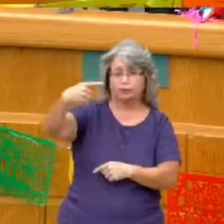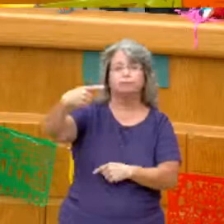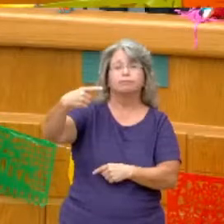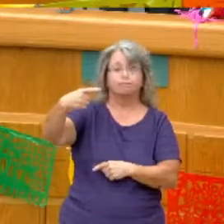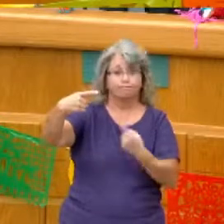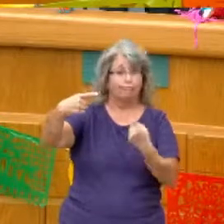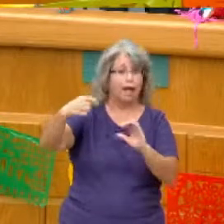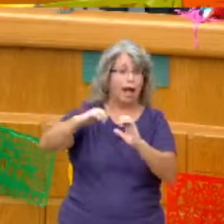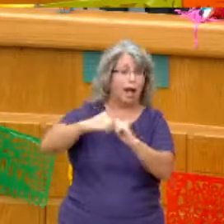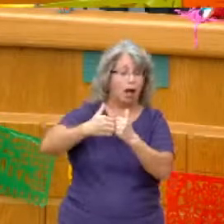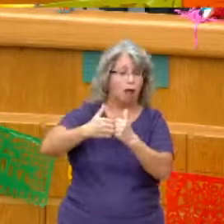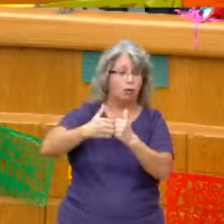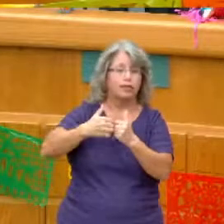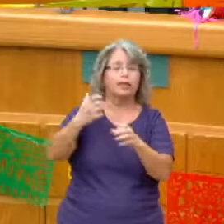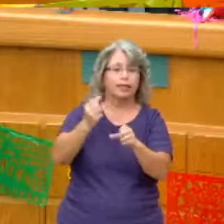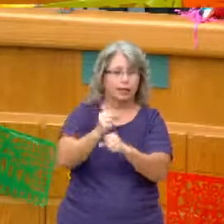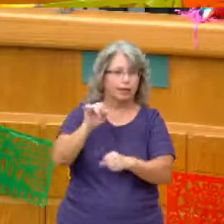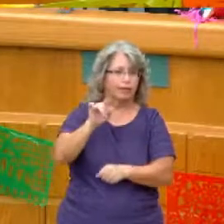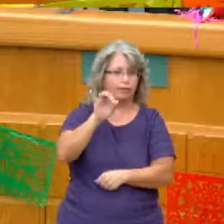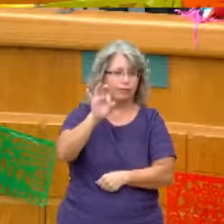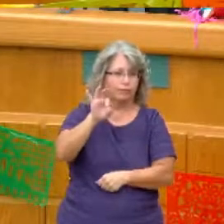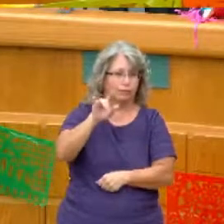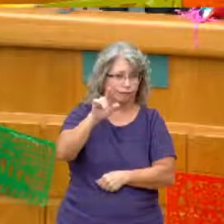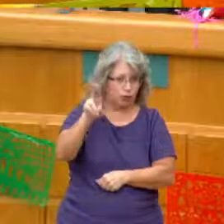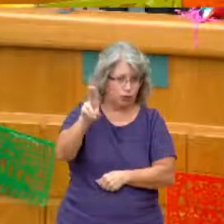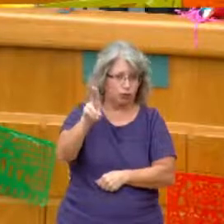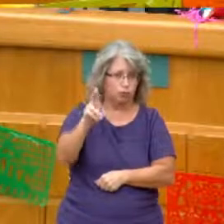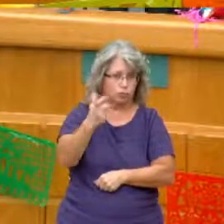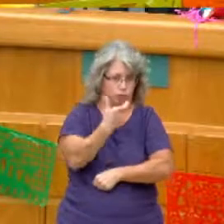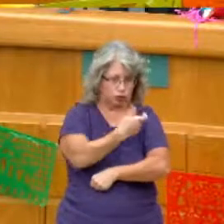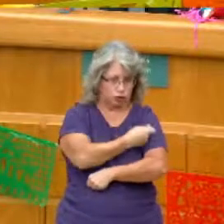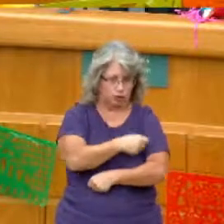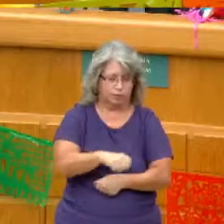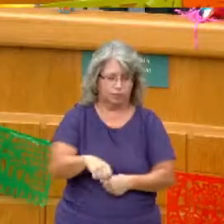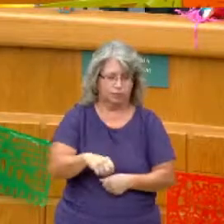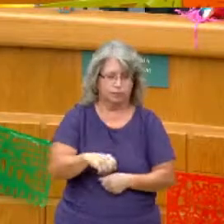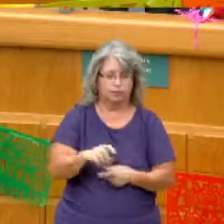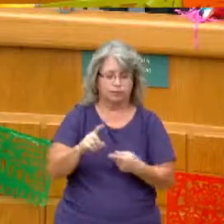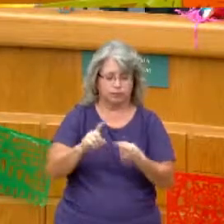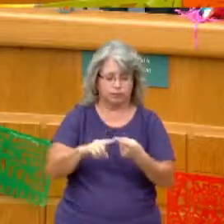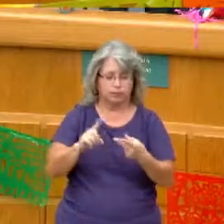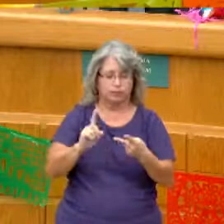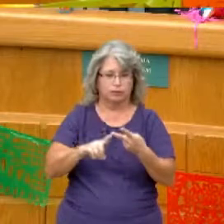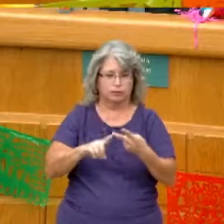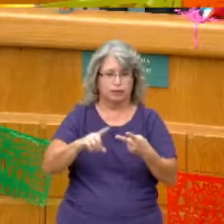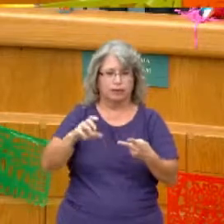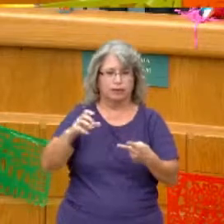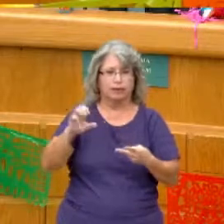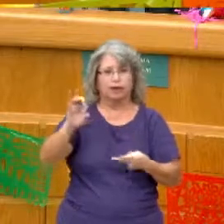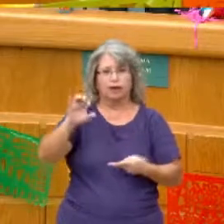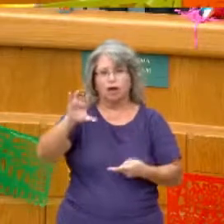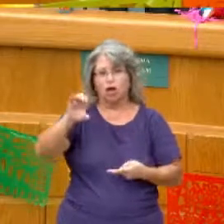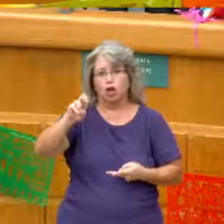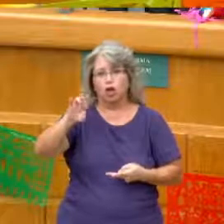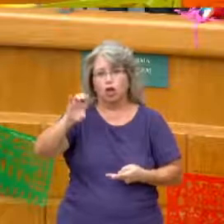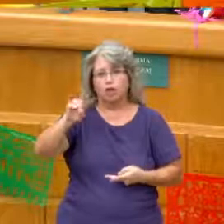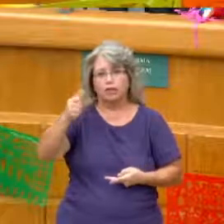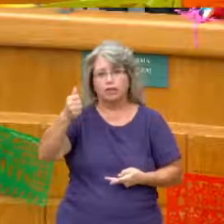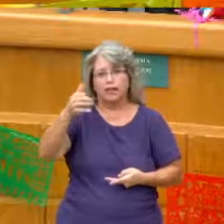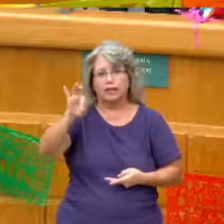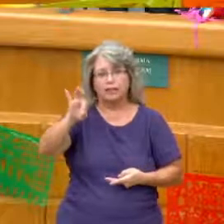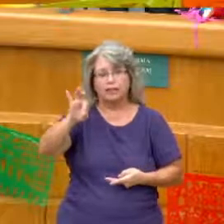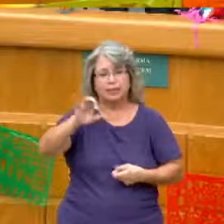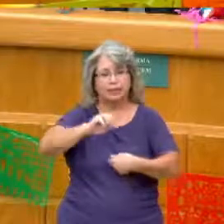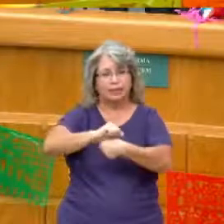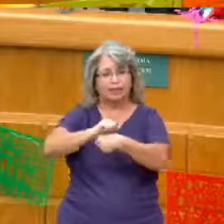shot. Again, everyone 6 months and older should get that. Number two, get your COVID-19 vaccine. Full protection is